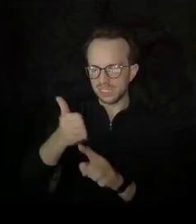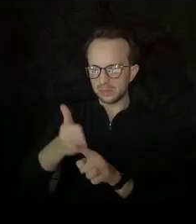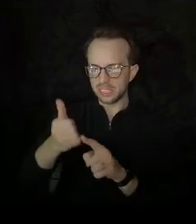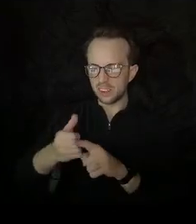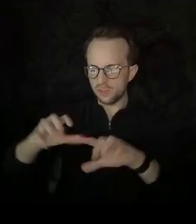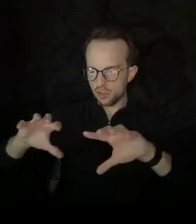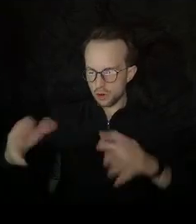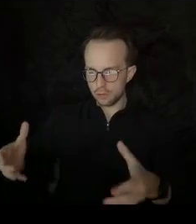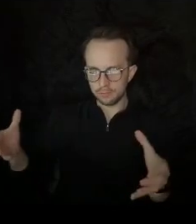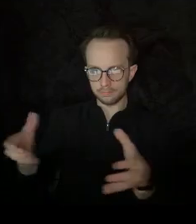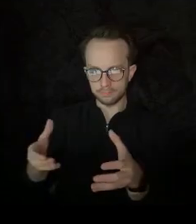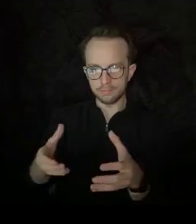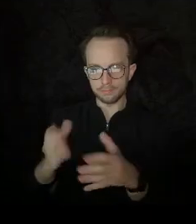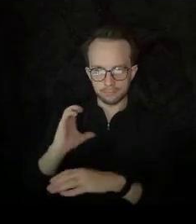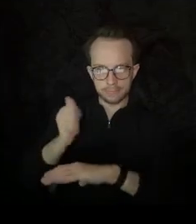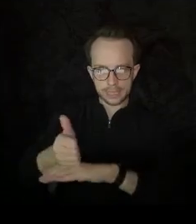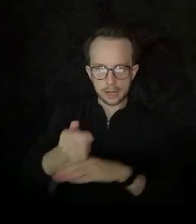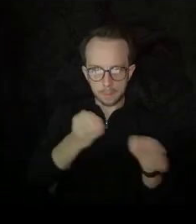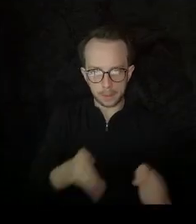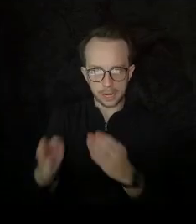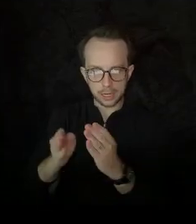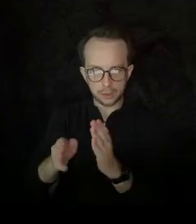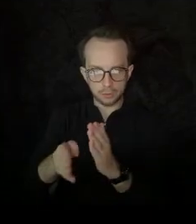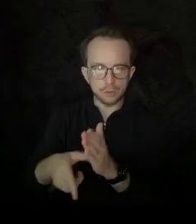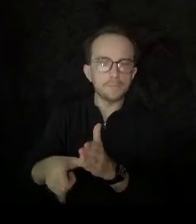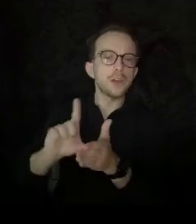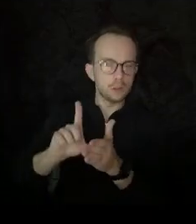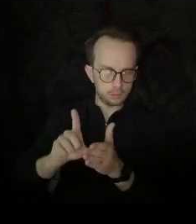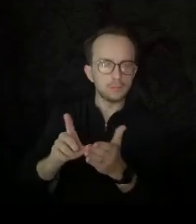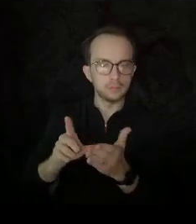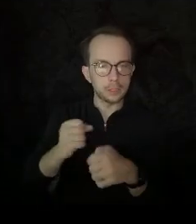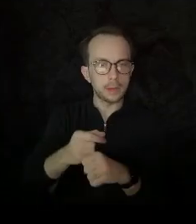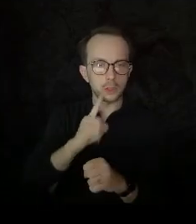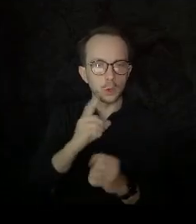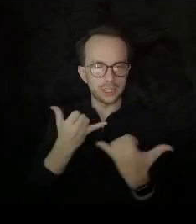reviews this plan to make sure it still fits your child's needs.